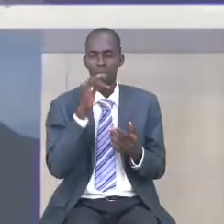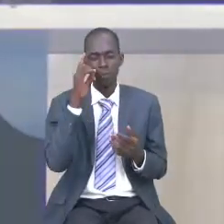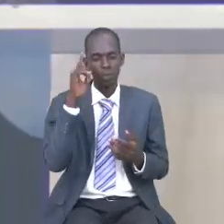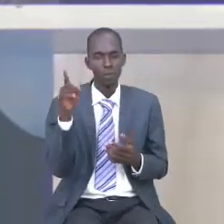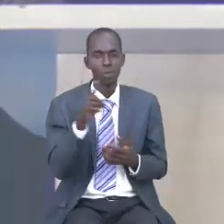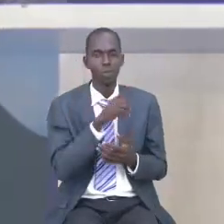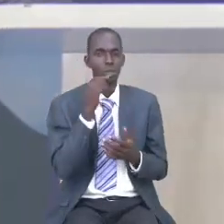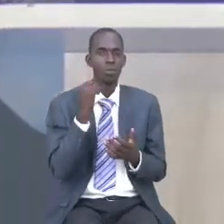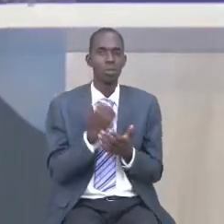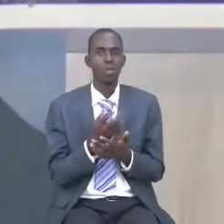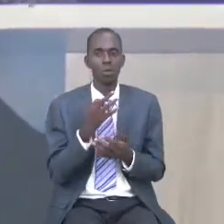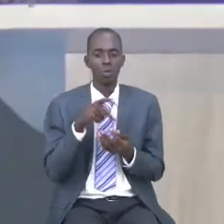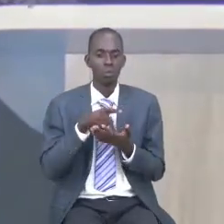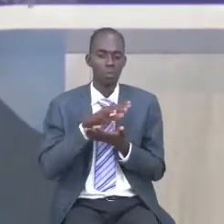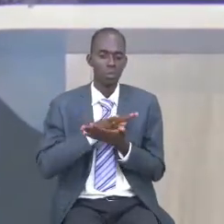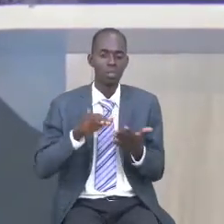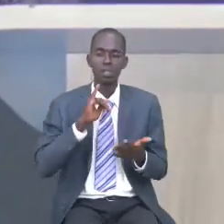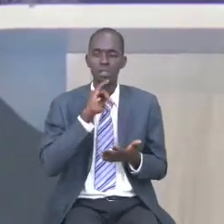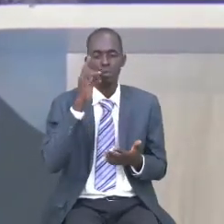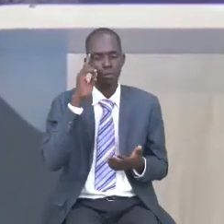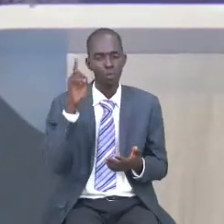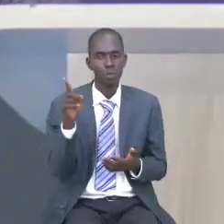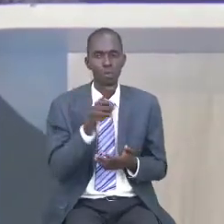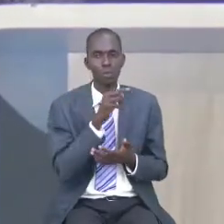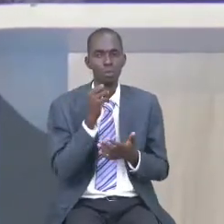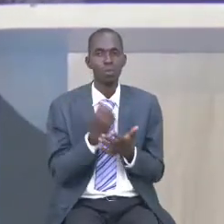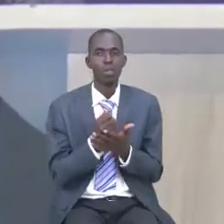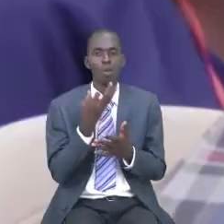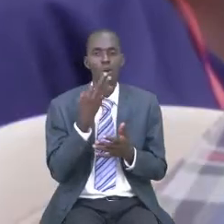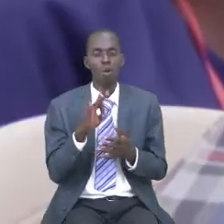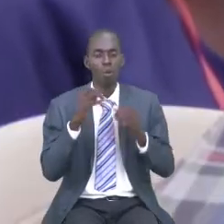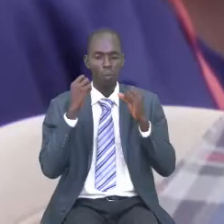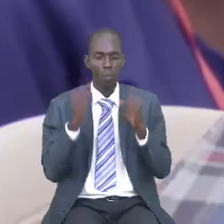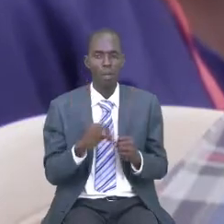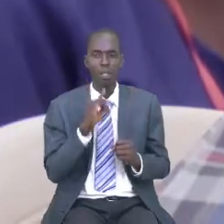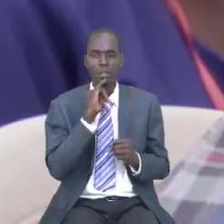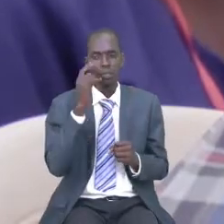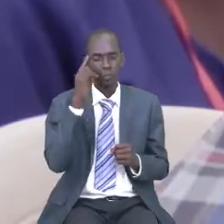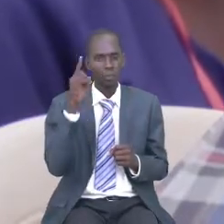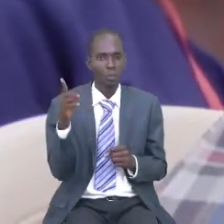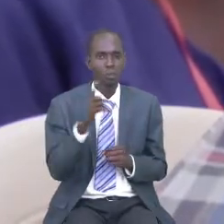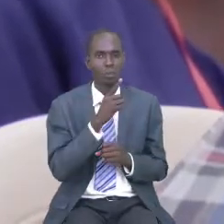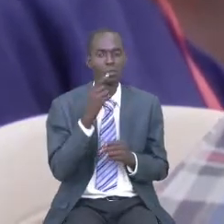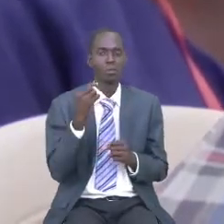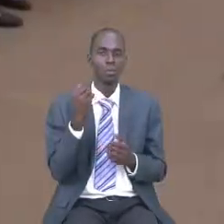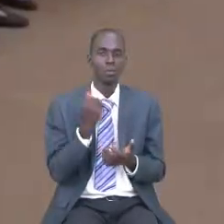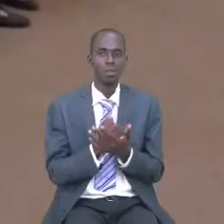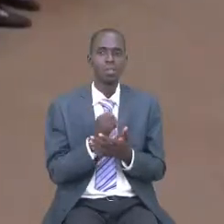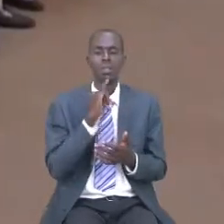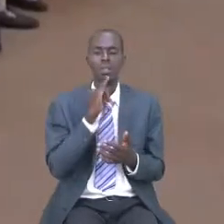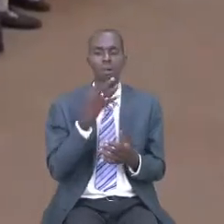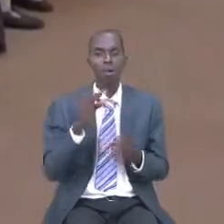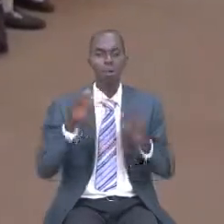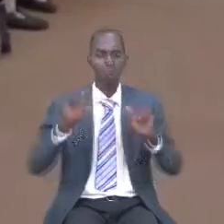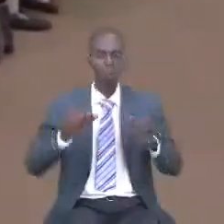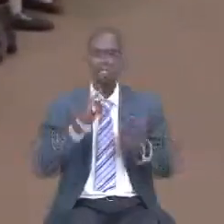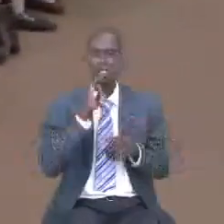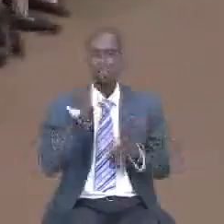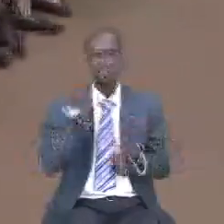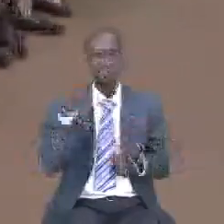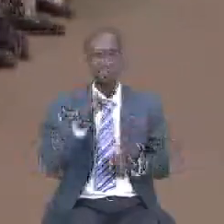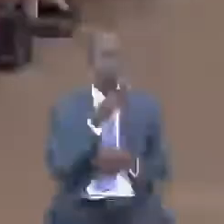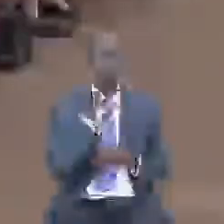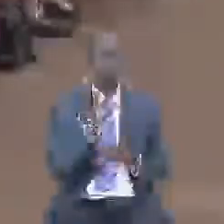Of purity is for you. Of power is for you. Of ability is for you. Of